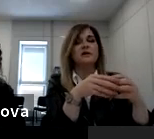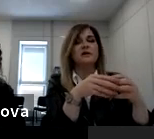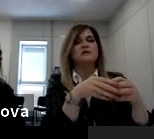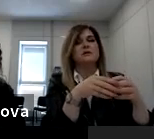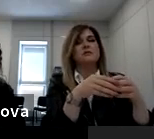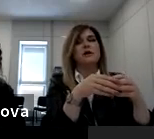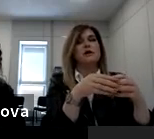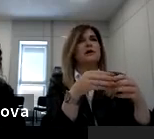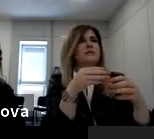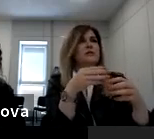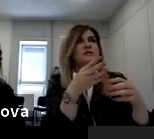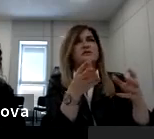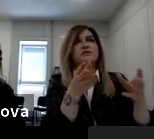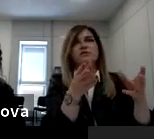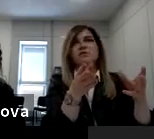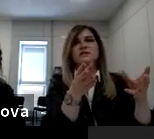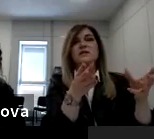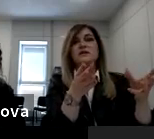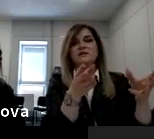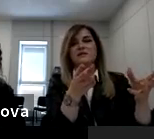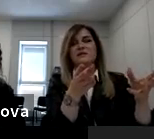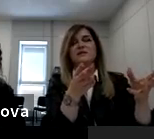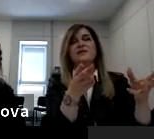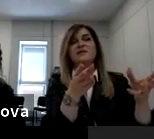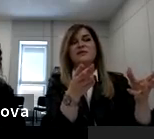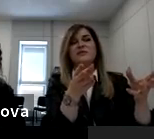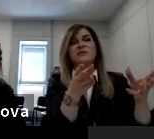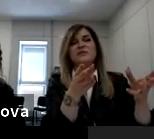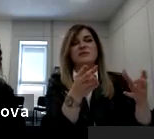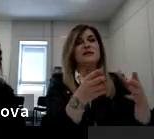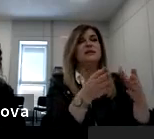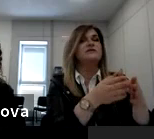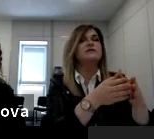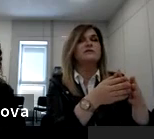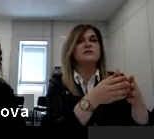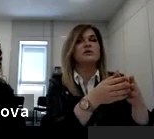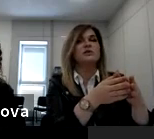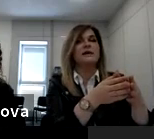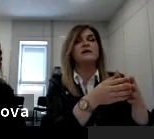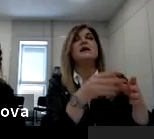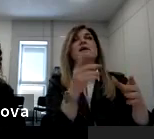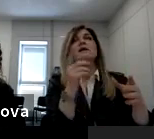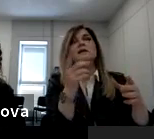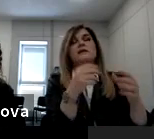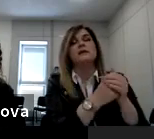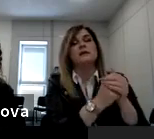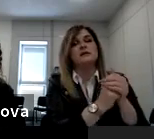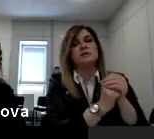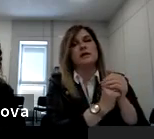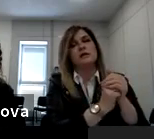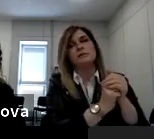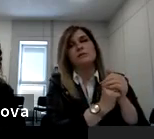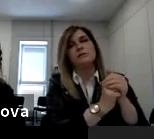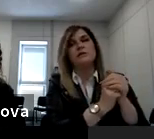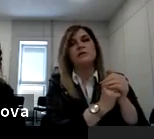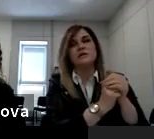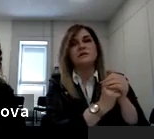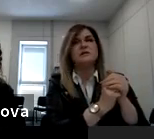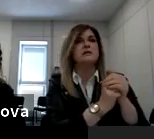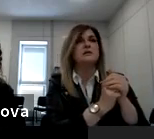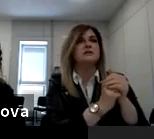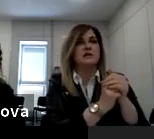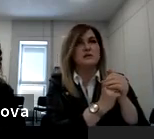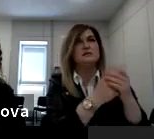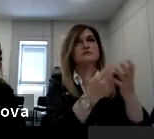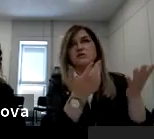bigger, so the person should see the content on the media facade even from a small angle, then the lens will help you with